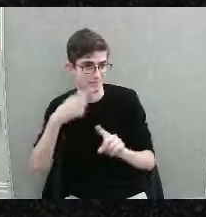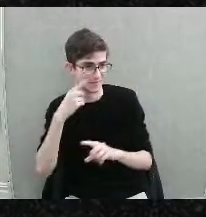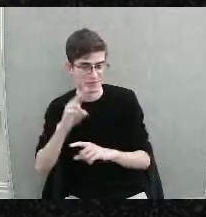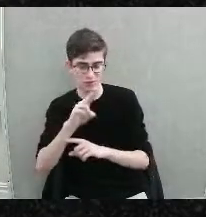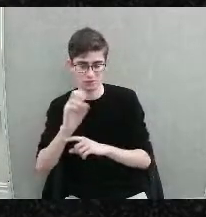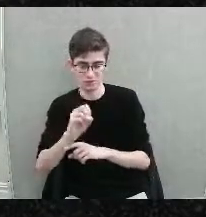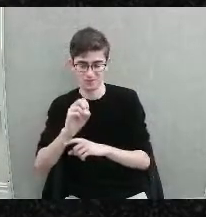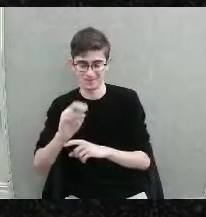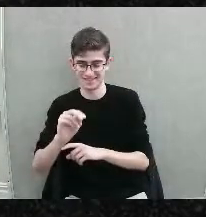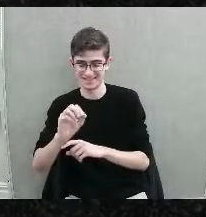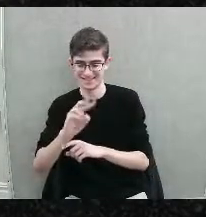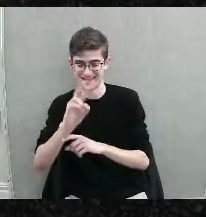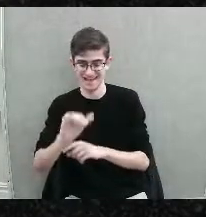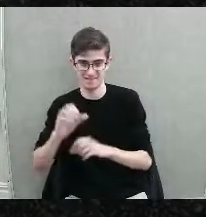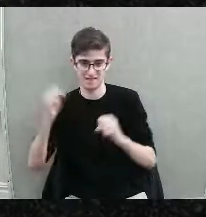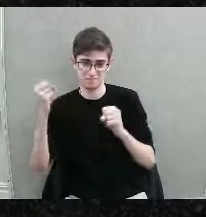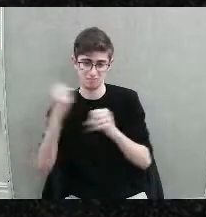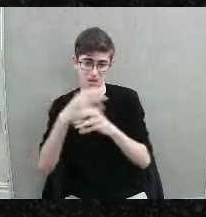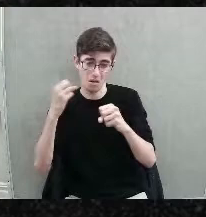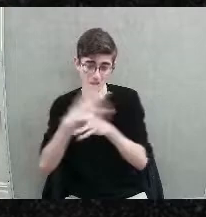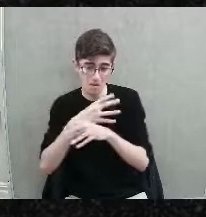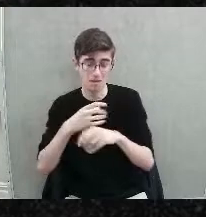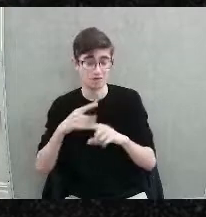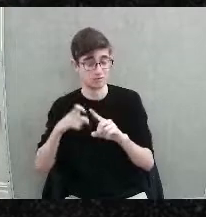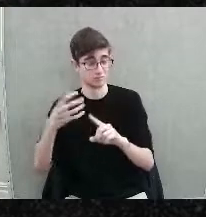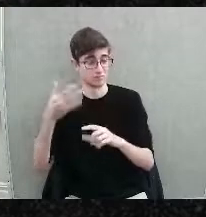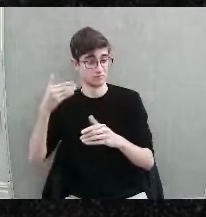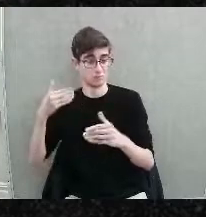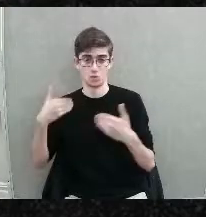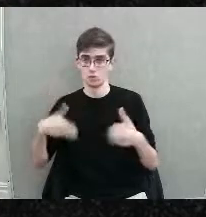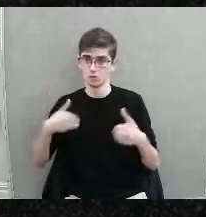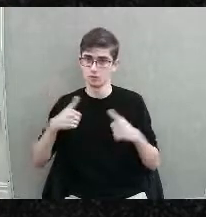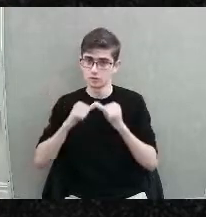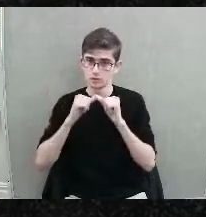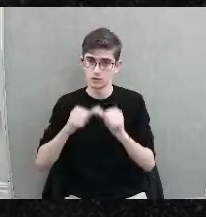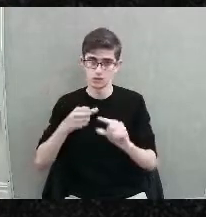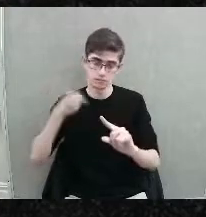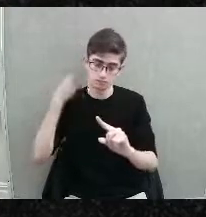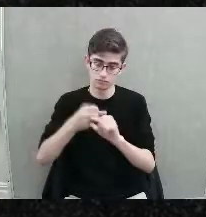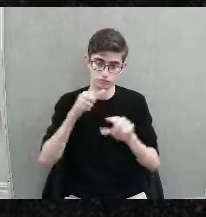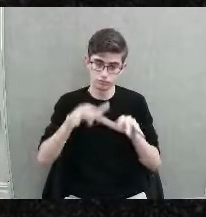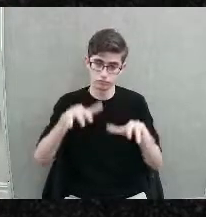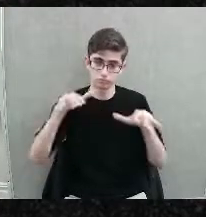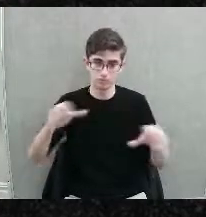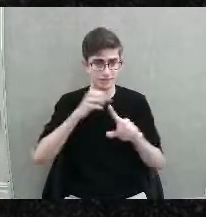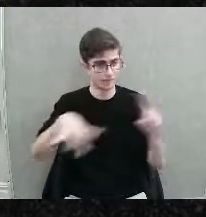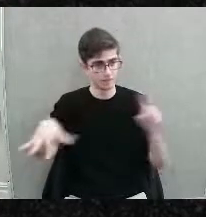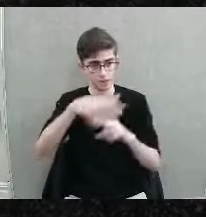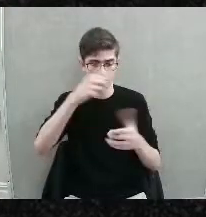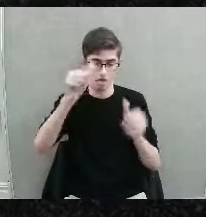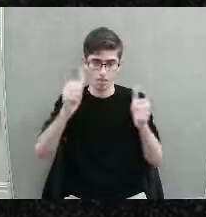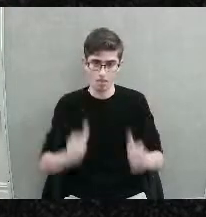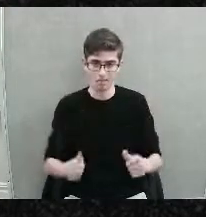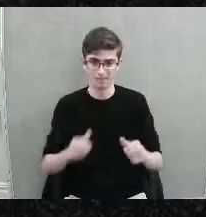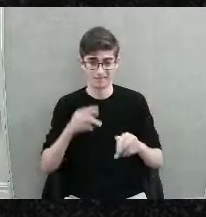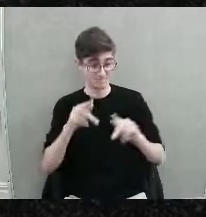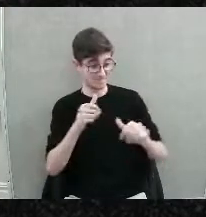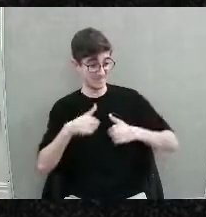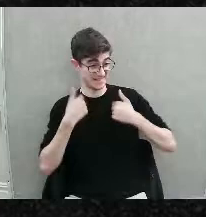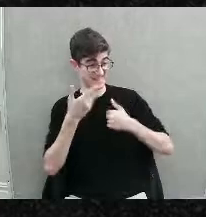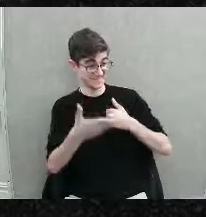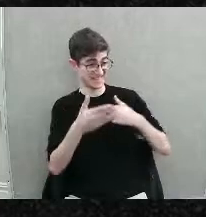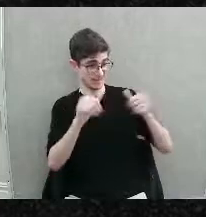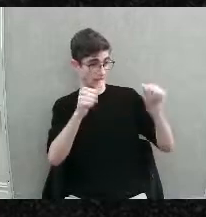Navy bombings in Vieques, which continue to have horrific and deleterious effects on the environment and the health of the people that live in